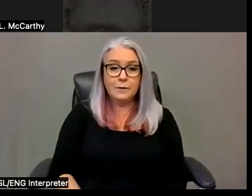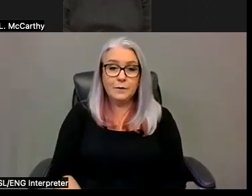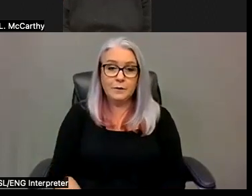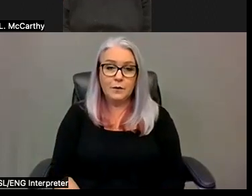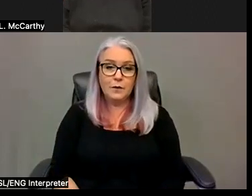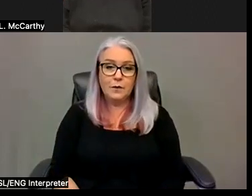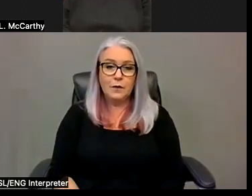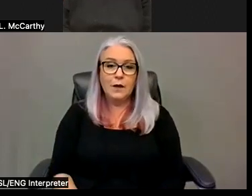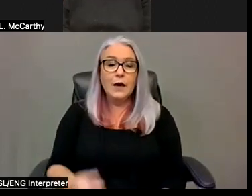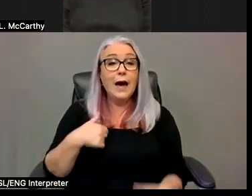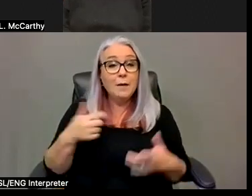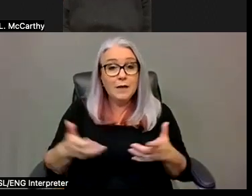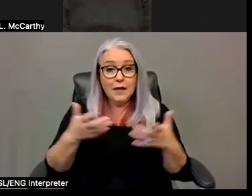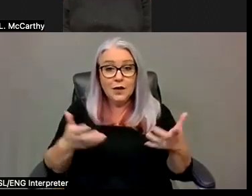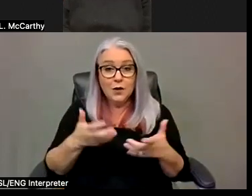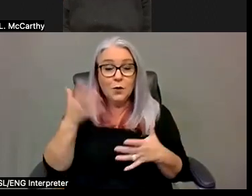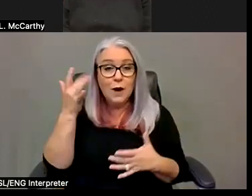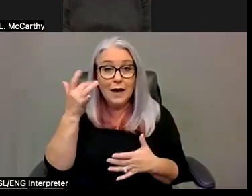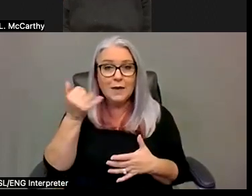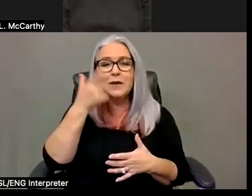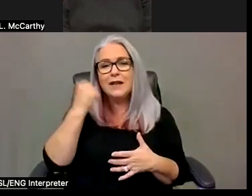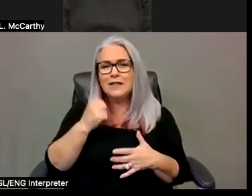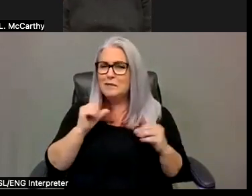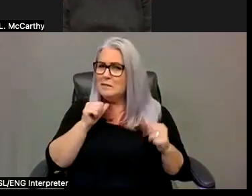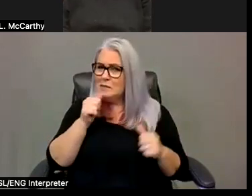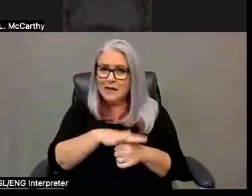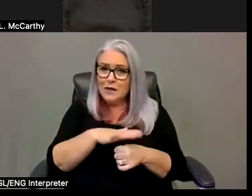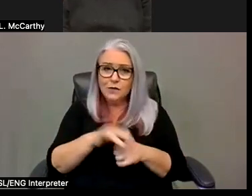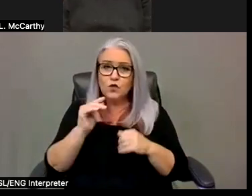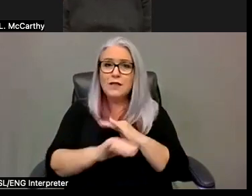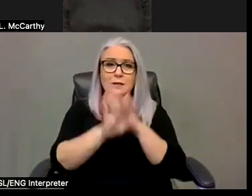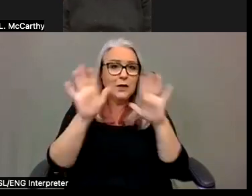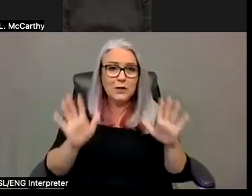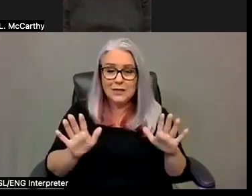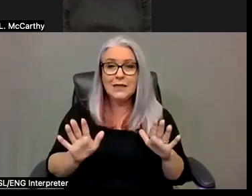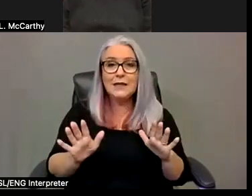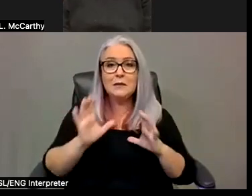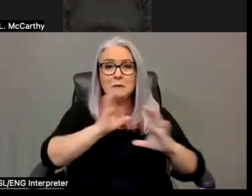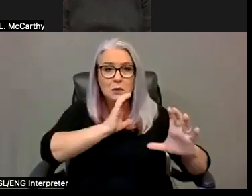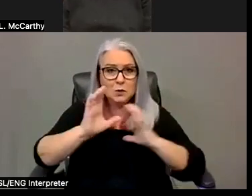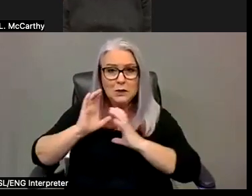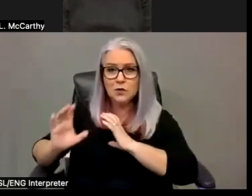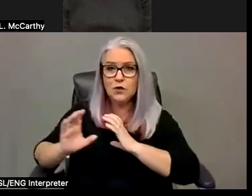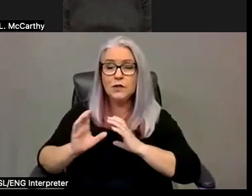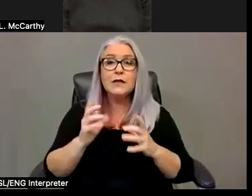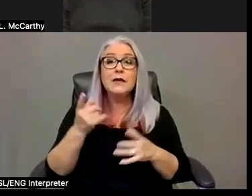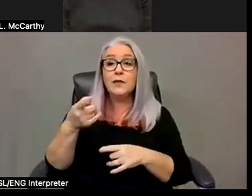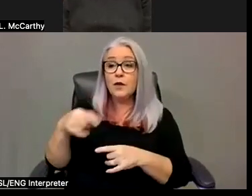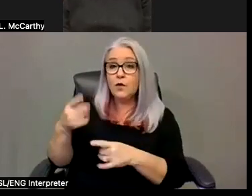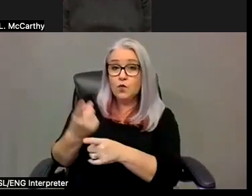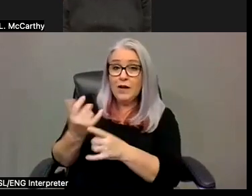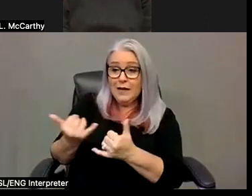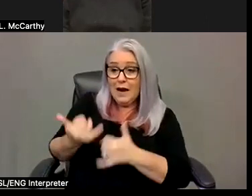I'm largely here because of the lack of transparency. And so whatever the current board and mayor have done